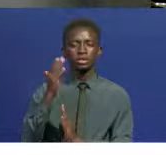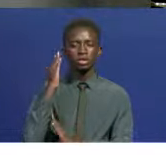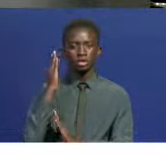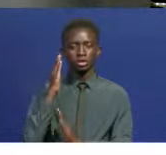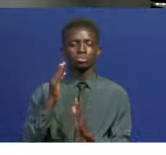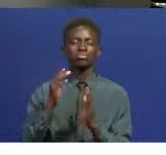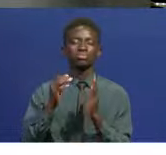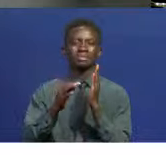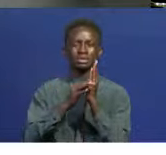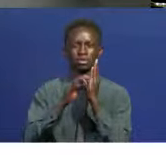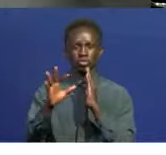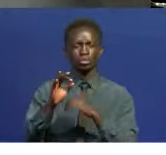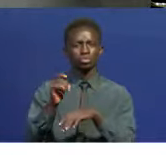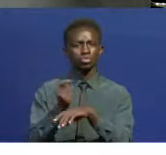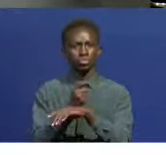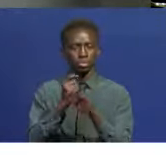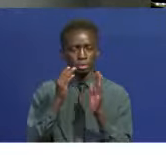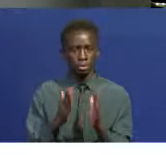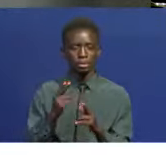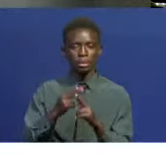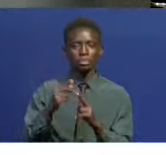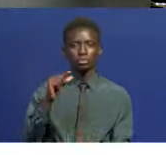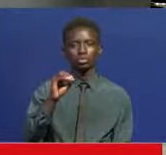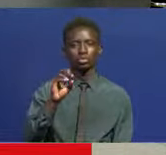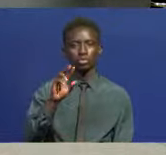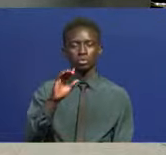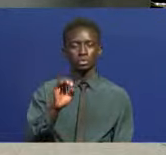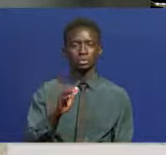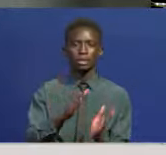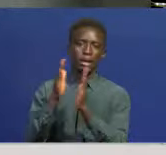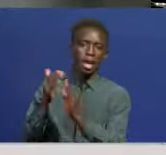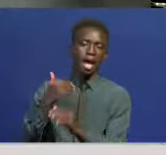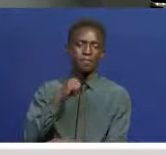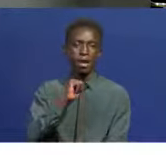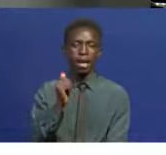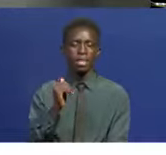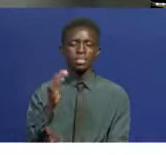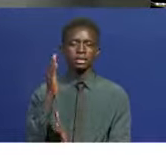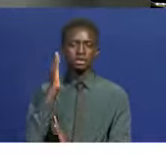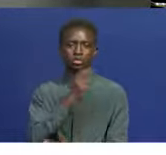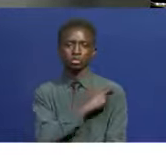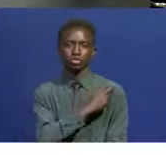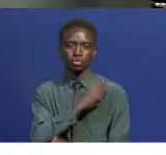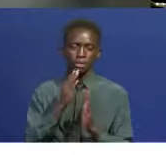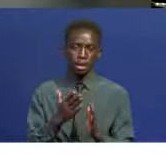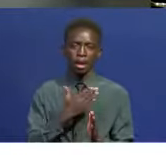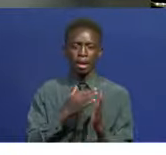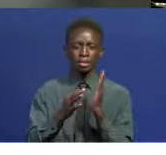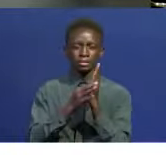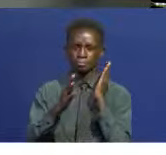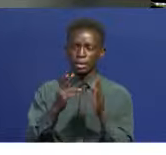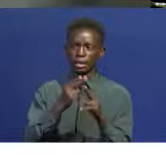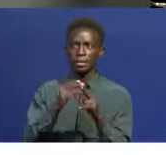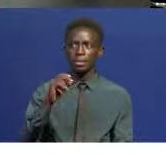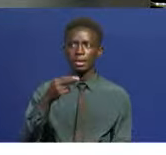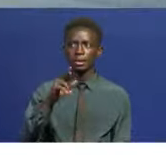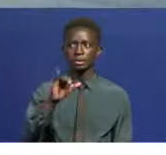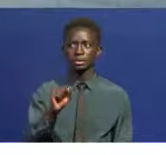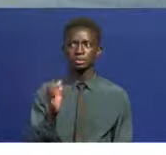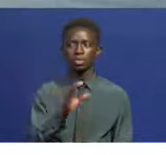George Msamali. And also just next to him, another security consultant and also expert, Chris Otieno. We are looking at the private